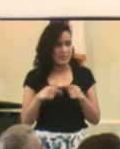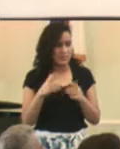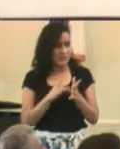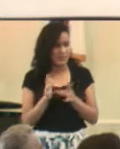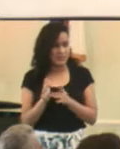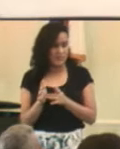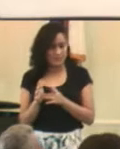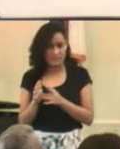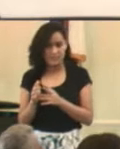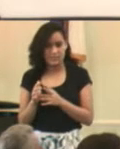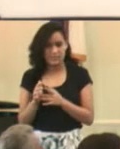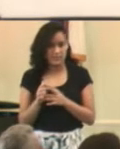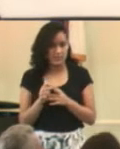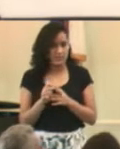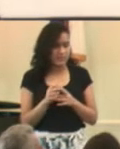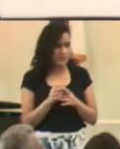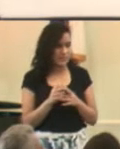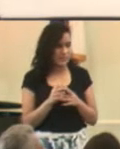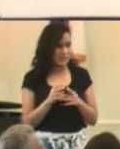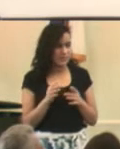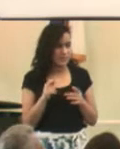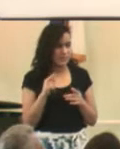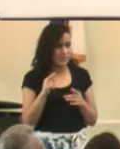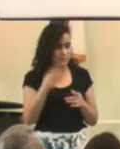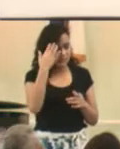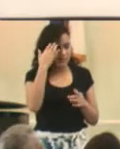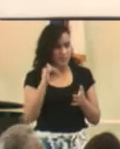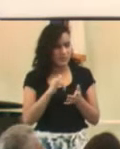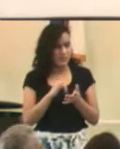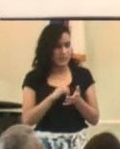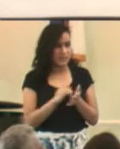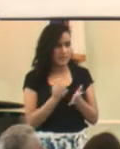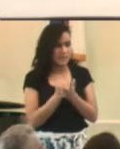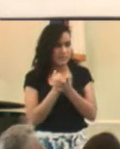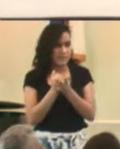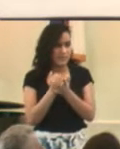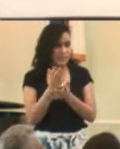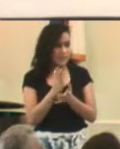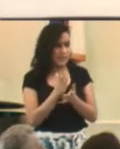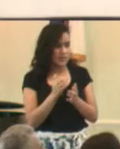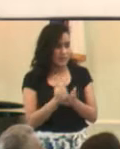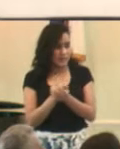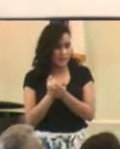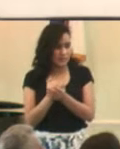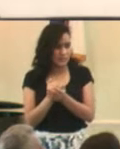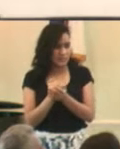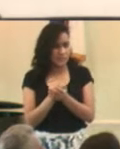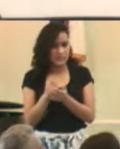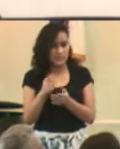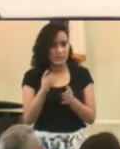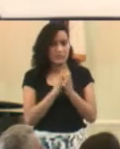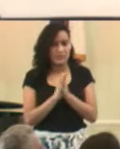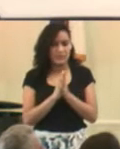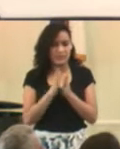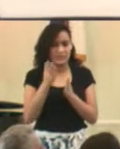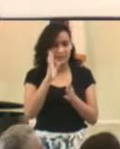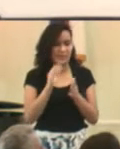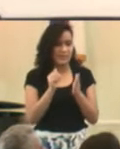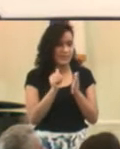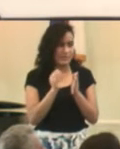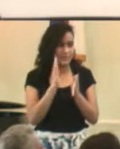something that you know that will help others learn about Jesus, if you pray, God will keep you safe,